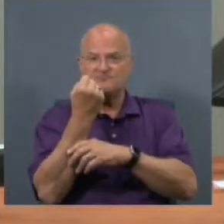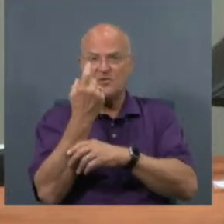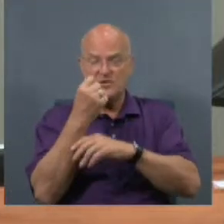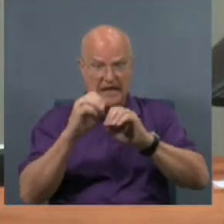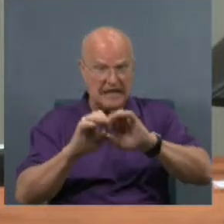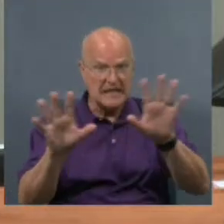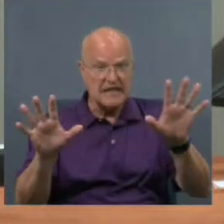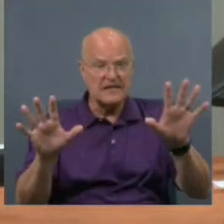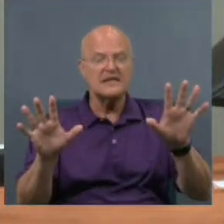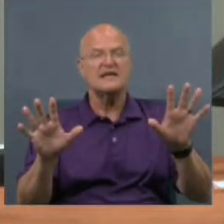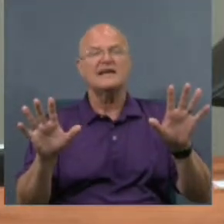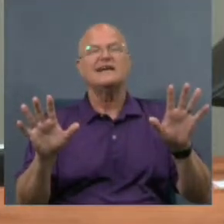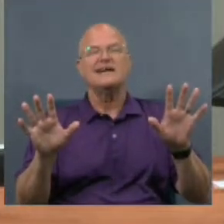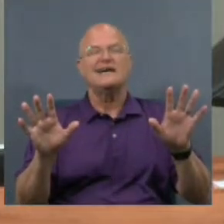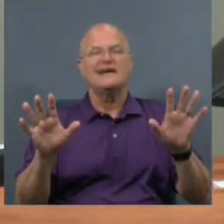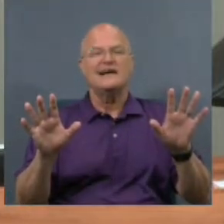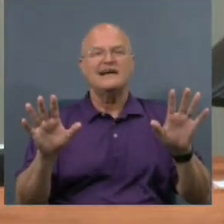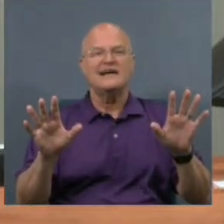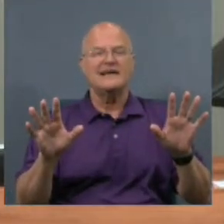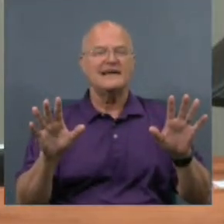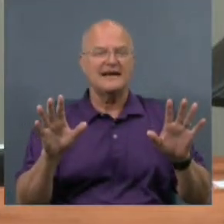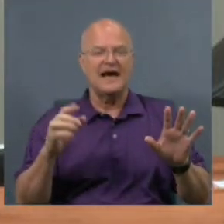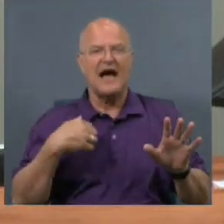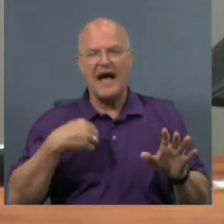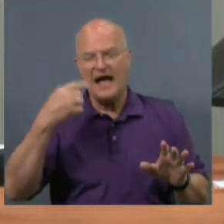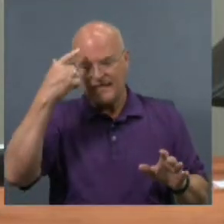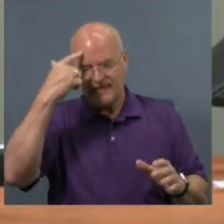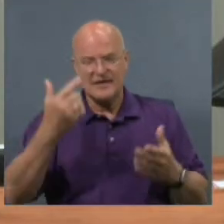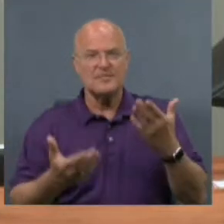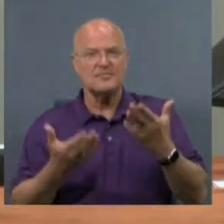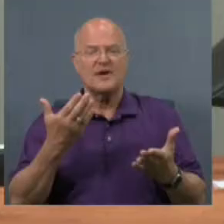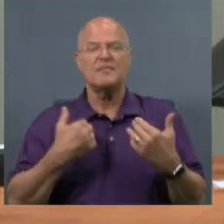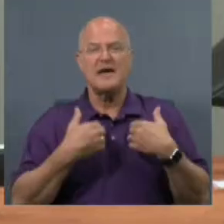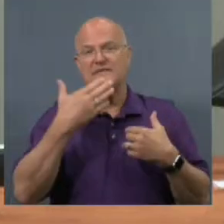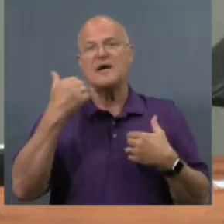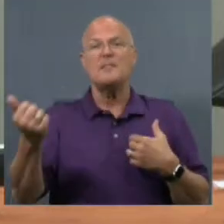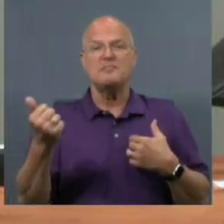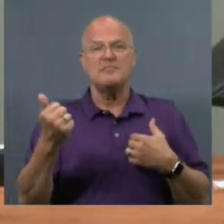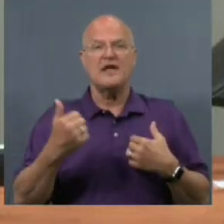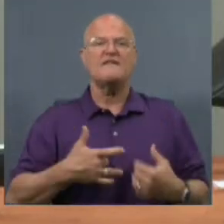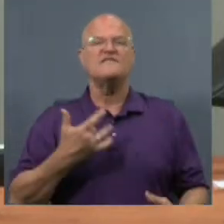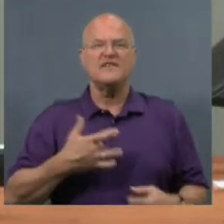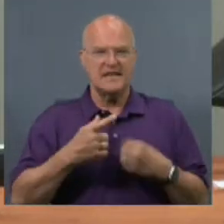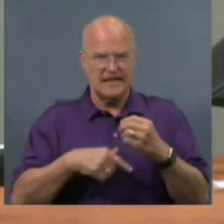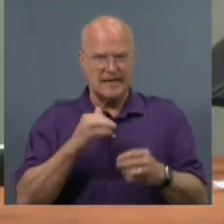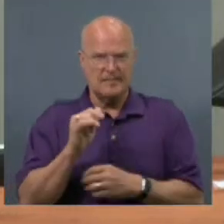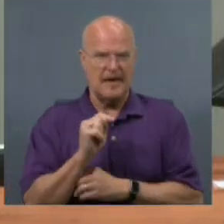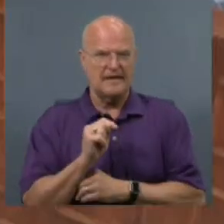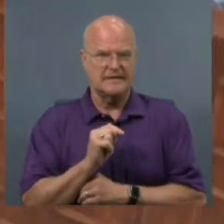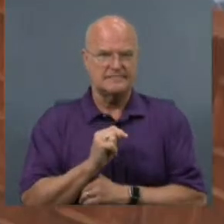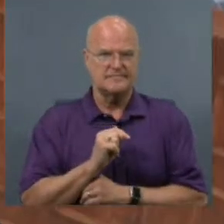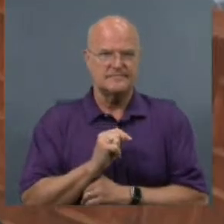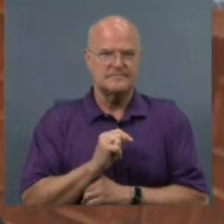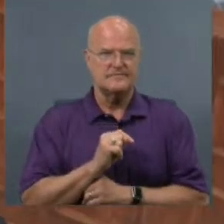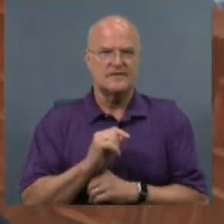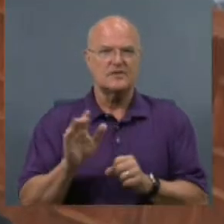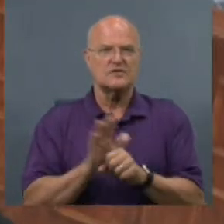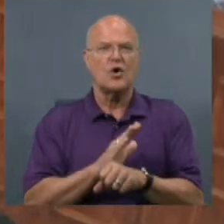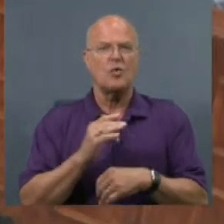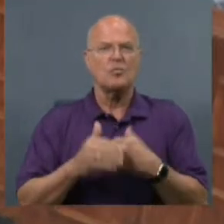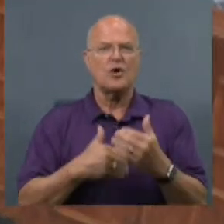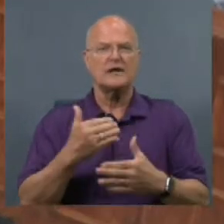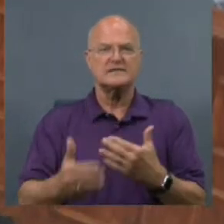here, I think that, it would, probably, people would have a better feeling, I think, about the whole